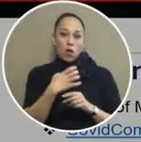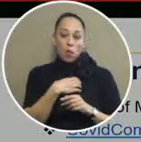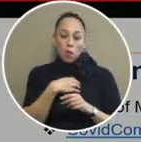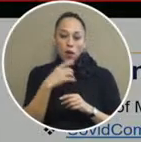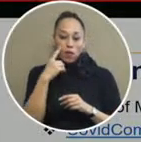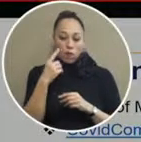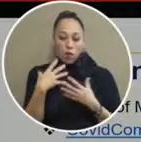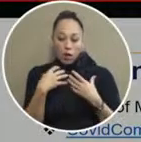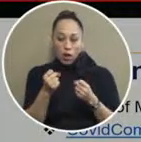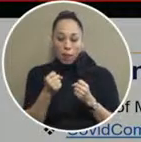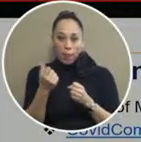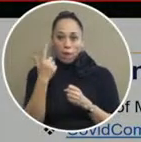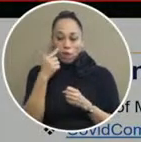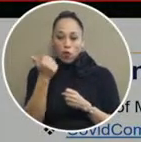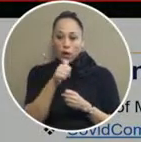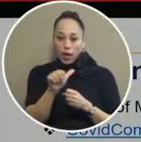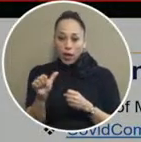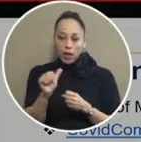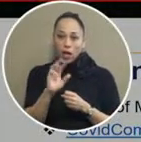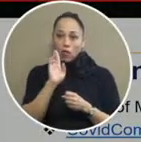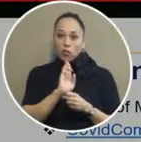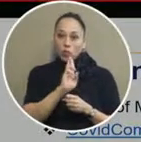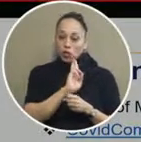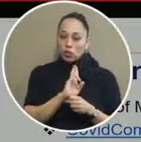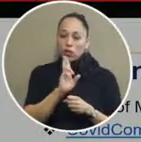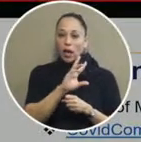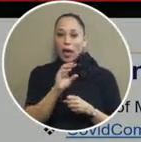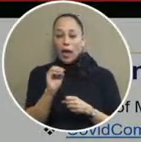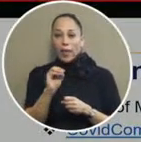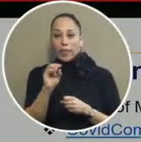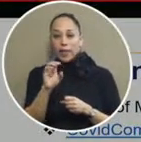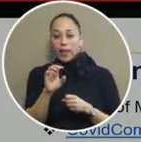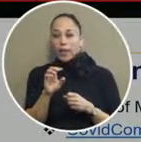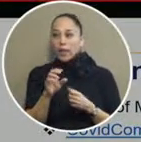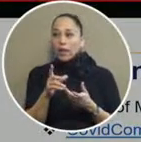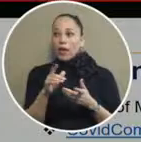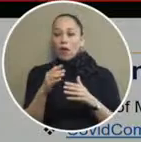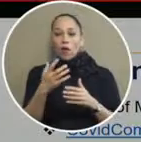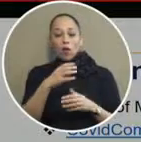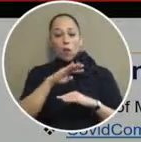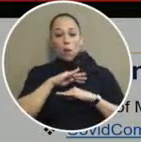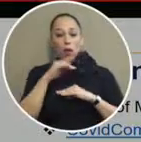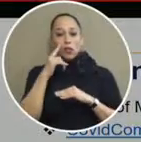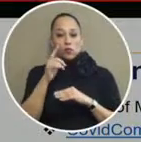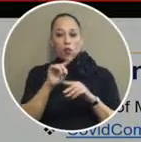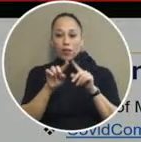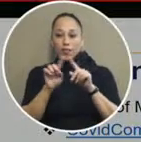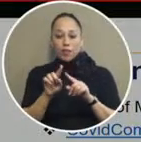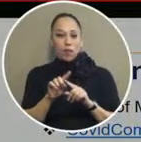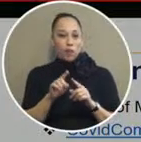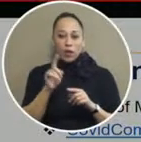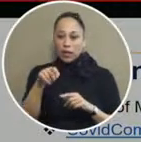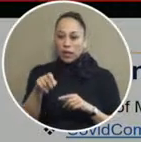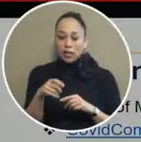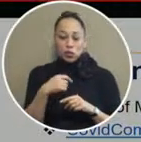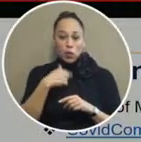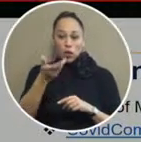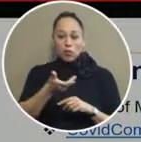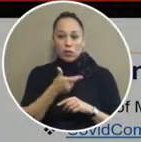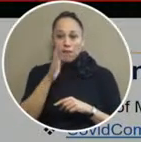Health Department for any of the restaurants, and the ESD code compliance for all of the other complaints. We